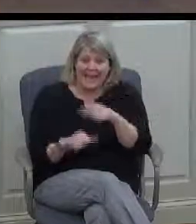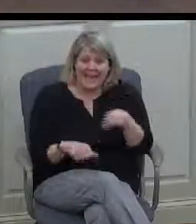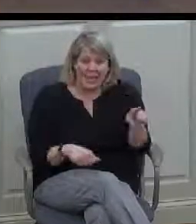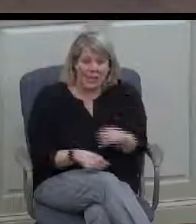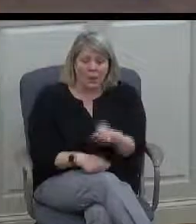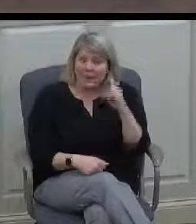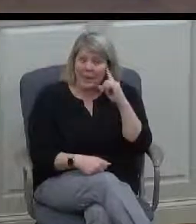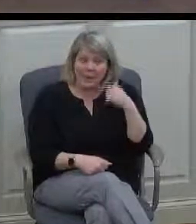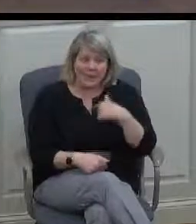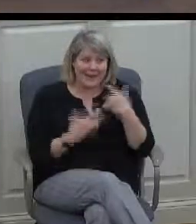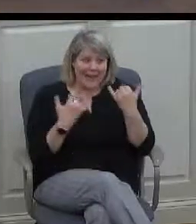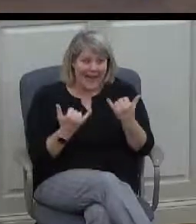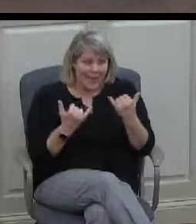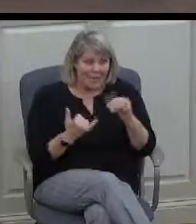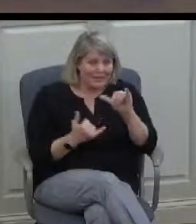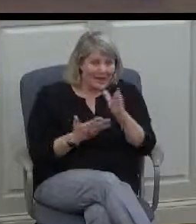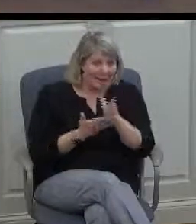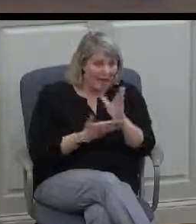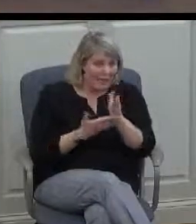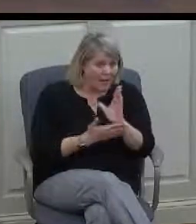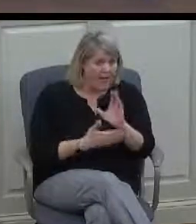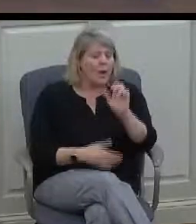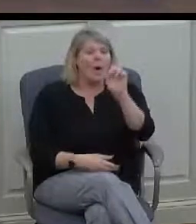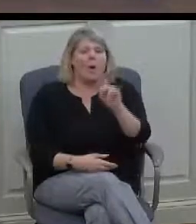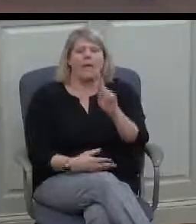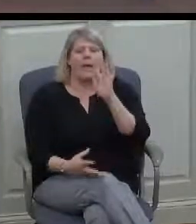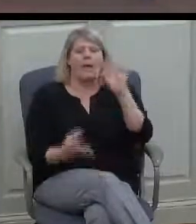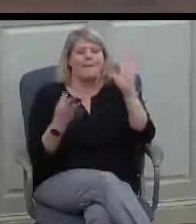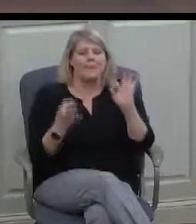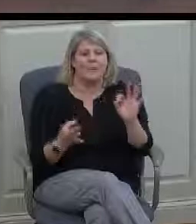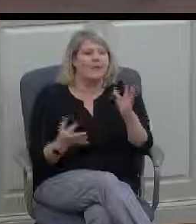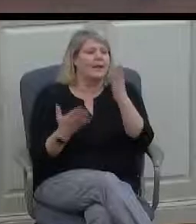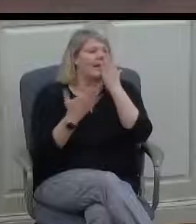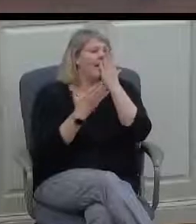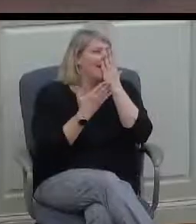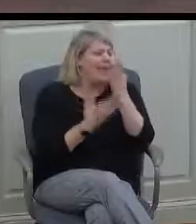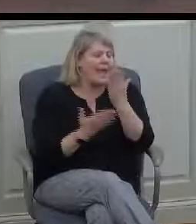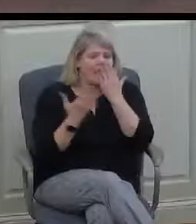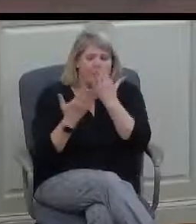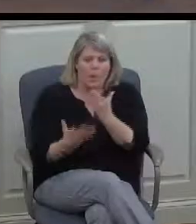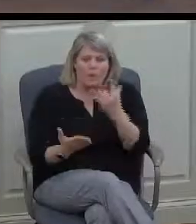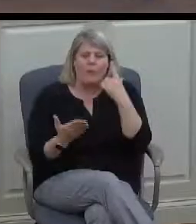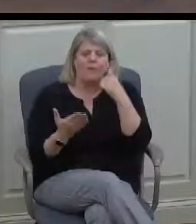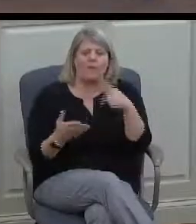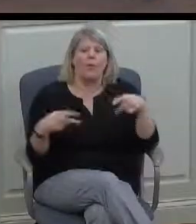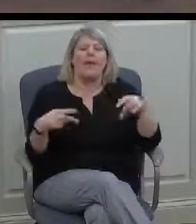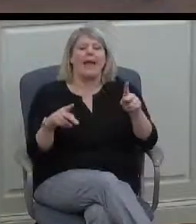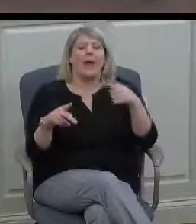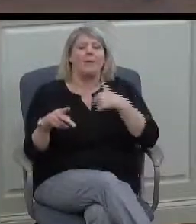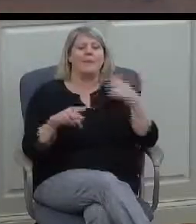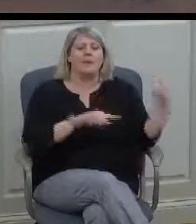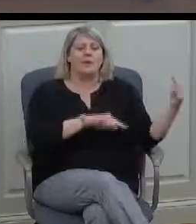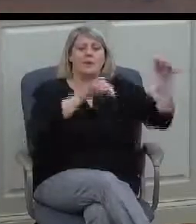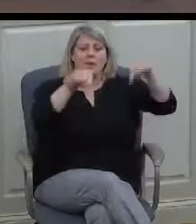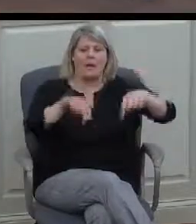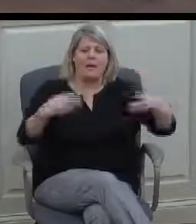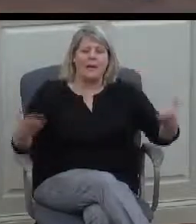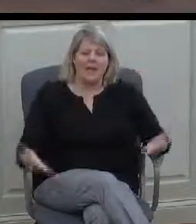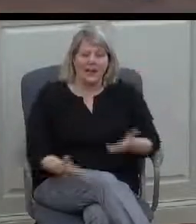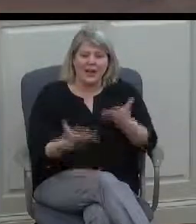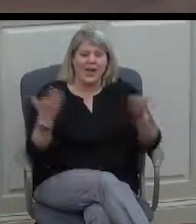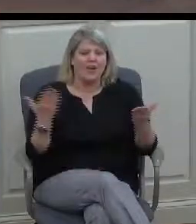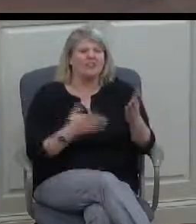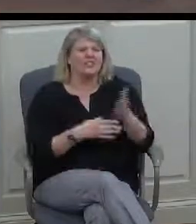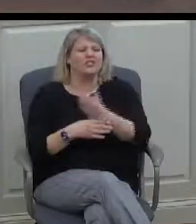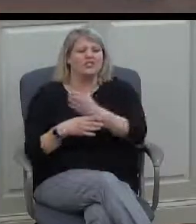that work? Okay. Good, yep. All right. I want to thank everybody for allowing me to come and present the logo. Thank you for